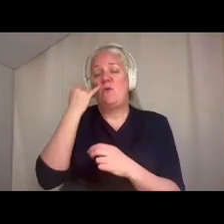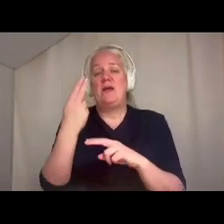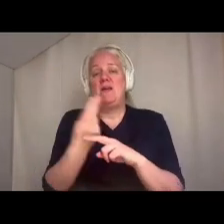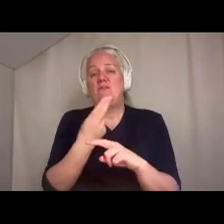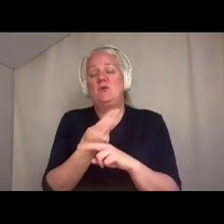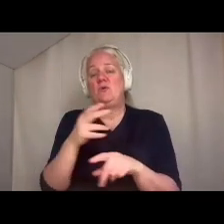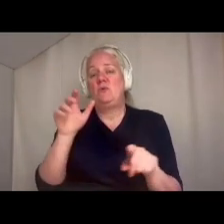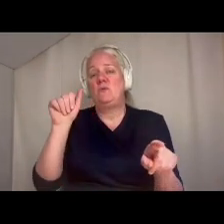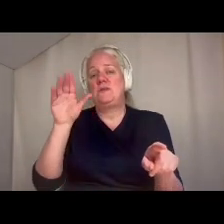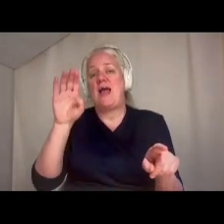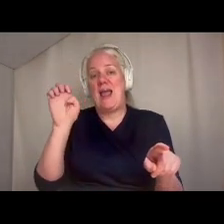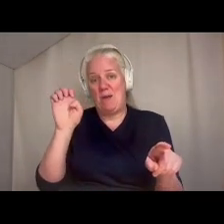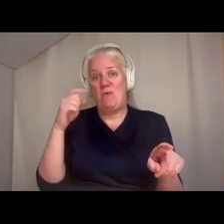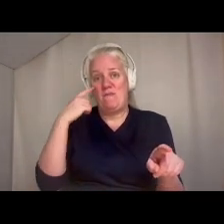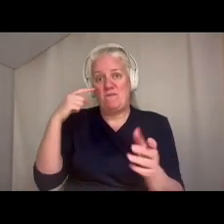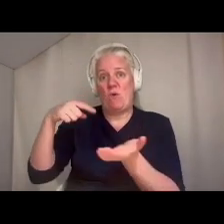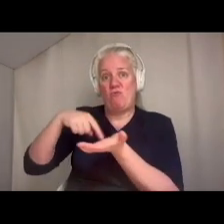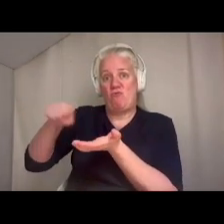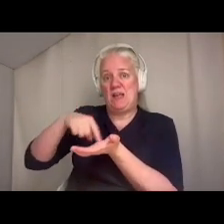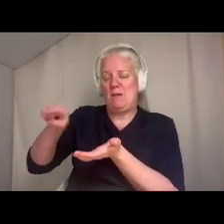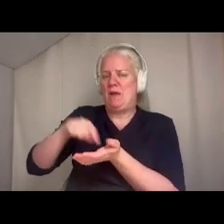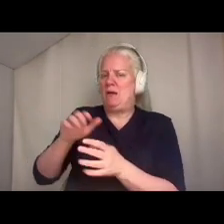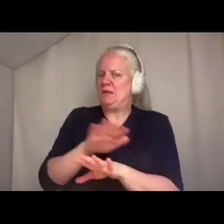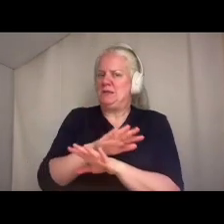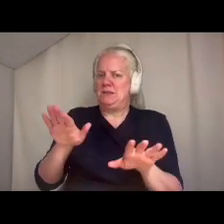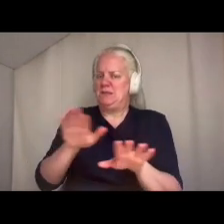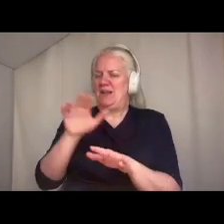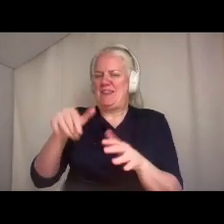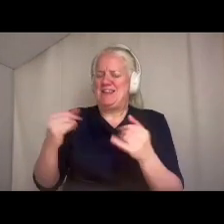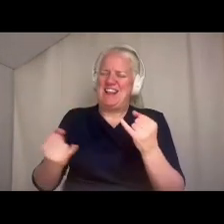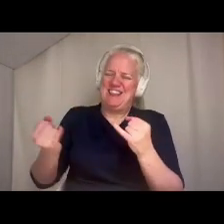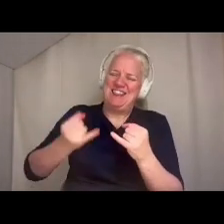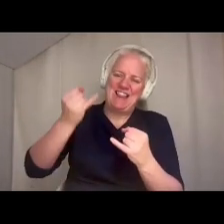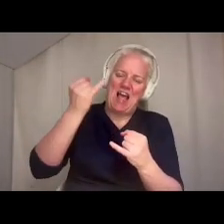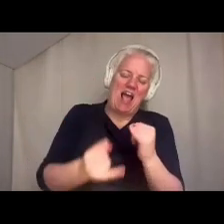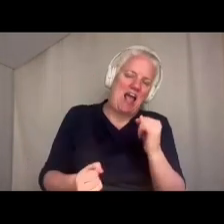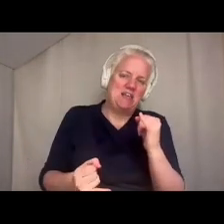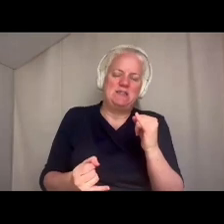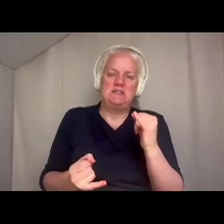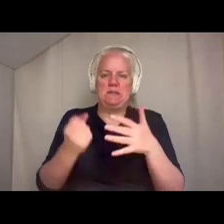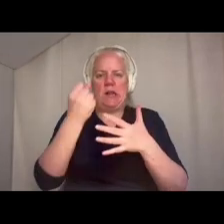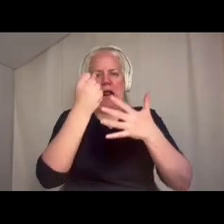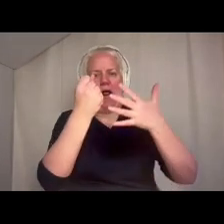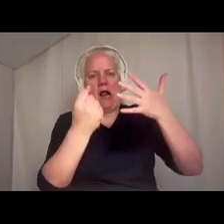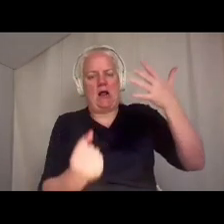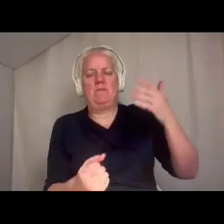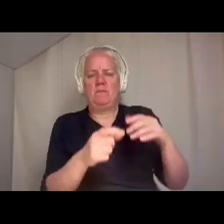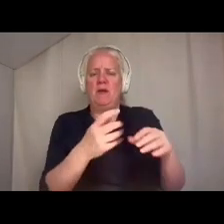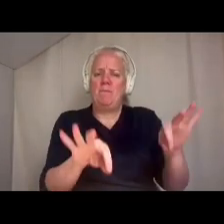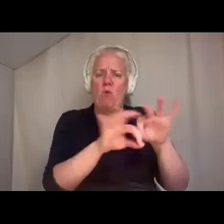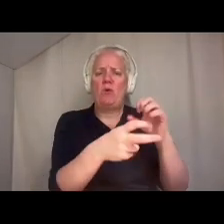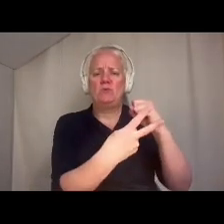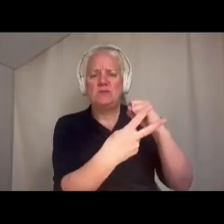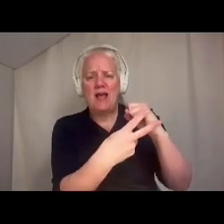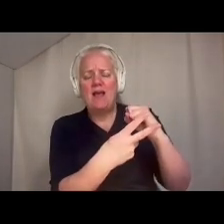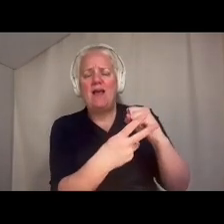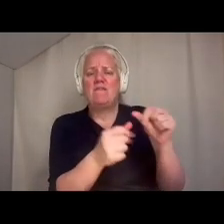should be as an absolute last resort, because we want you to preserve your savings so that you